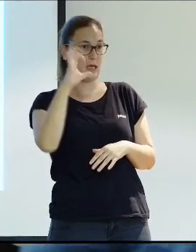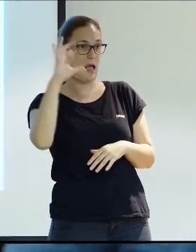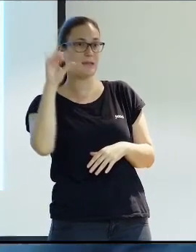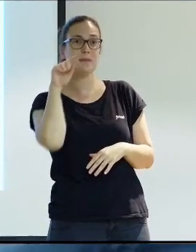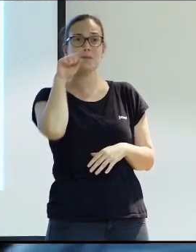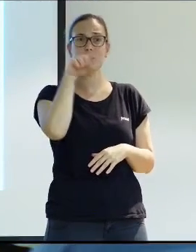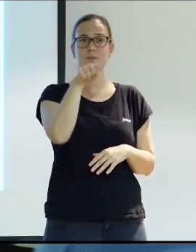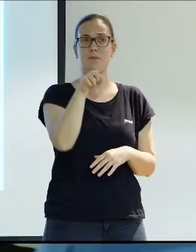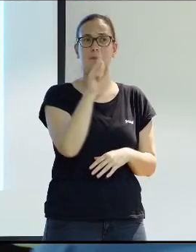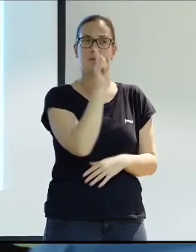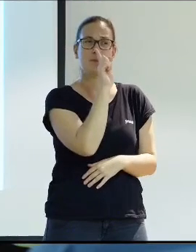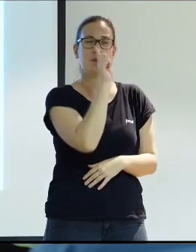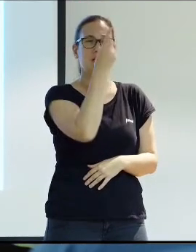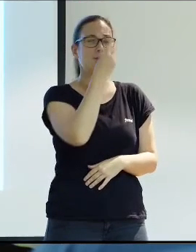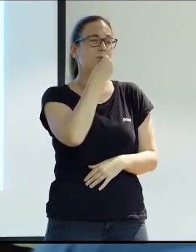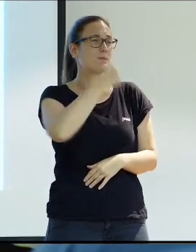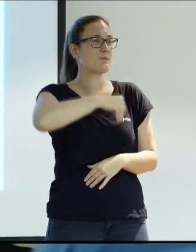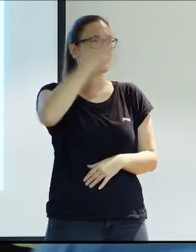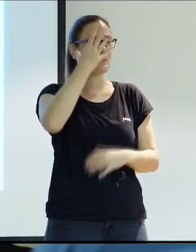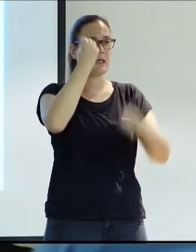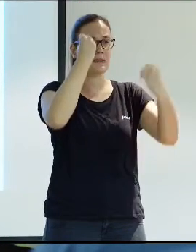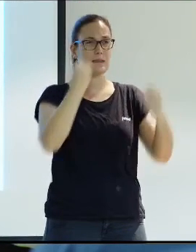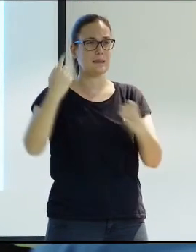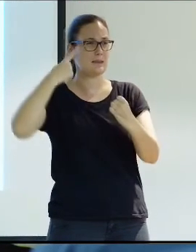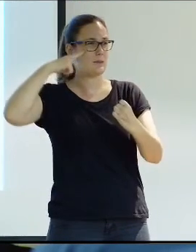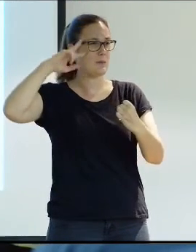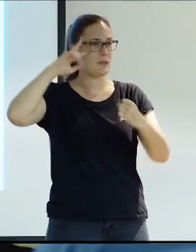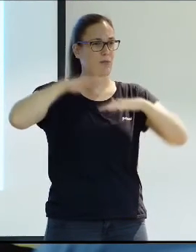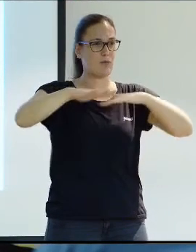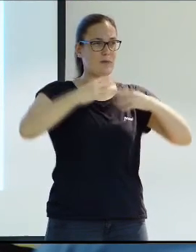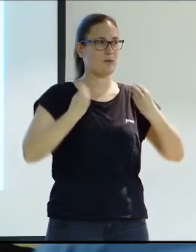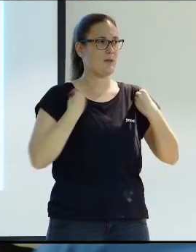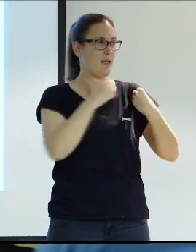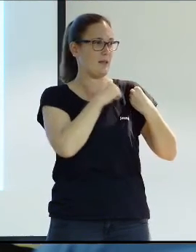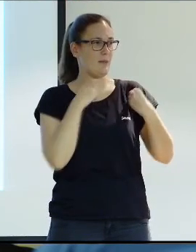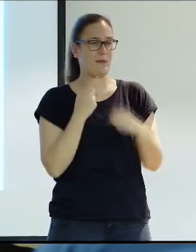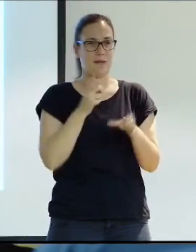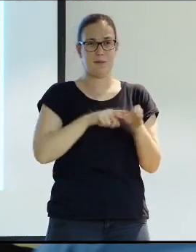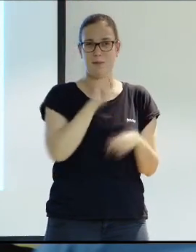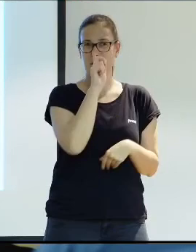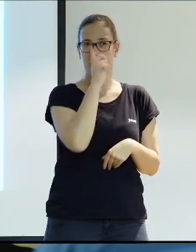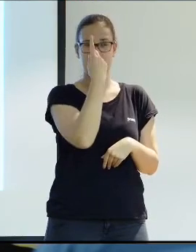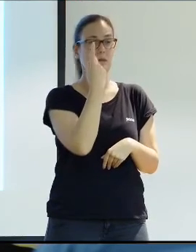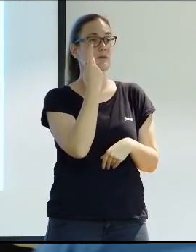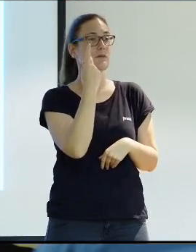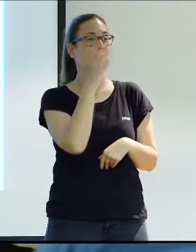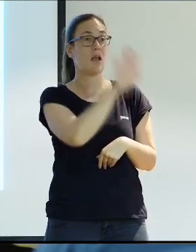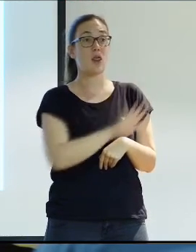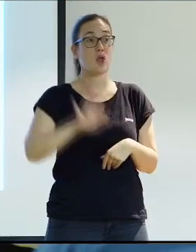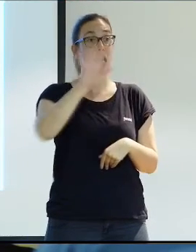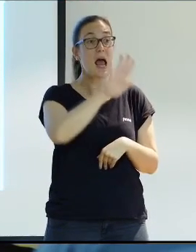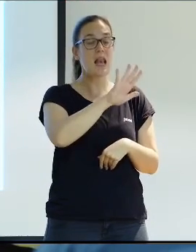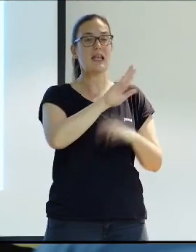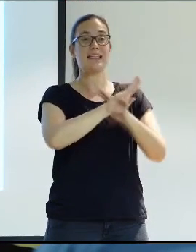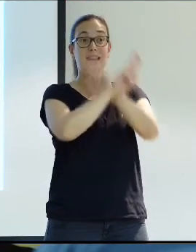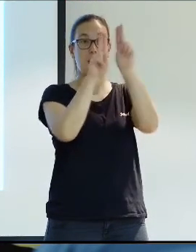she was the greatest expert that we had in our independent living movement, nationally as well